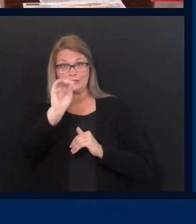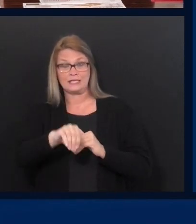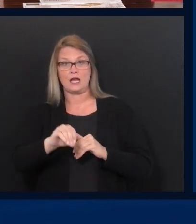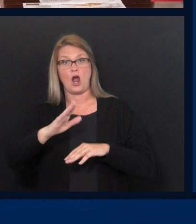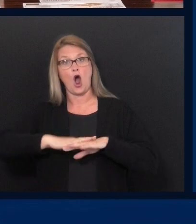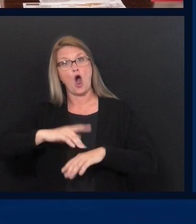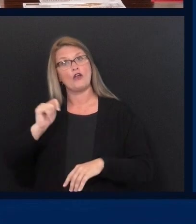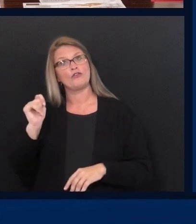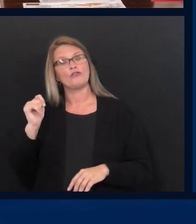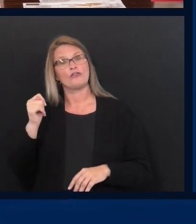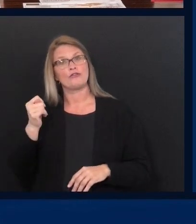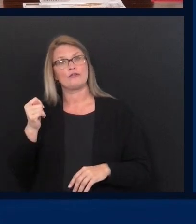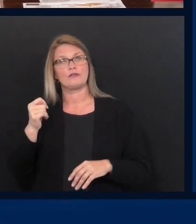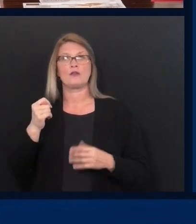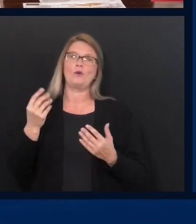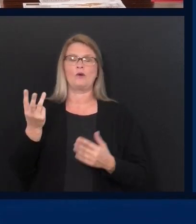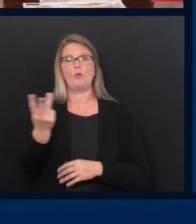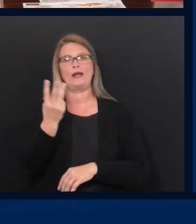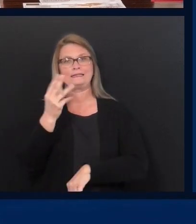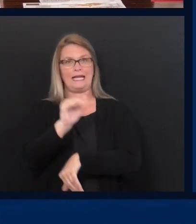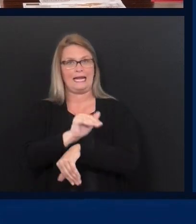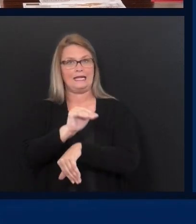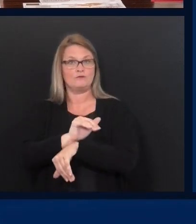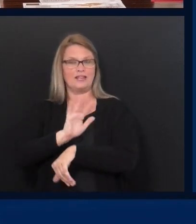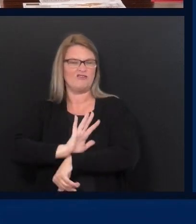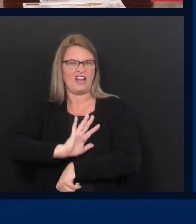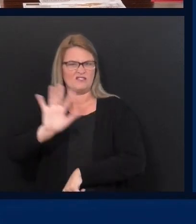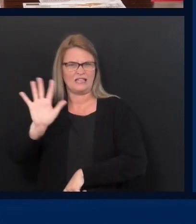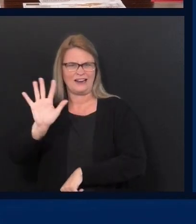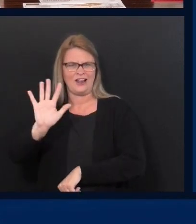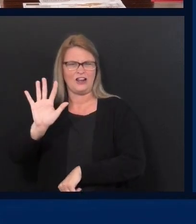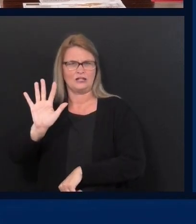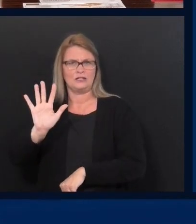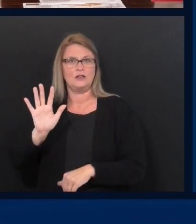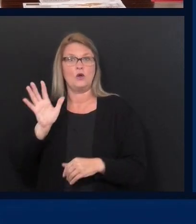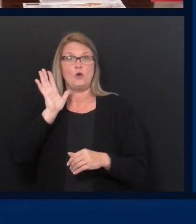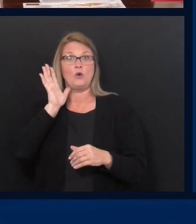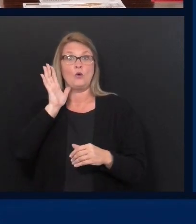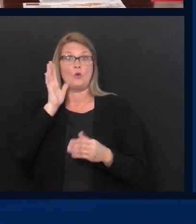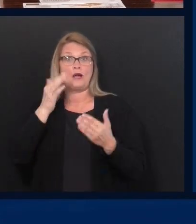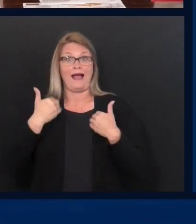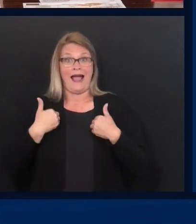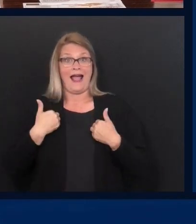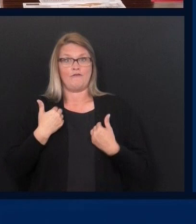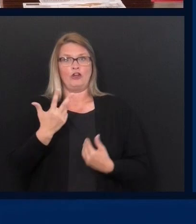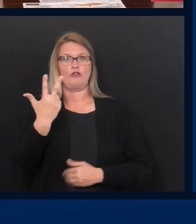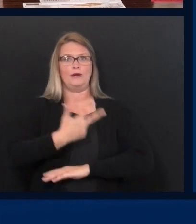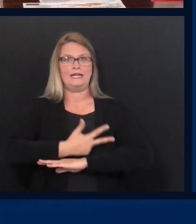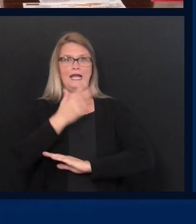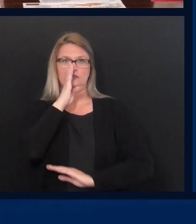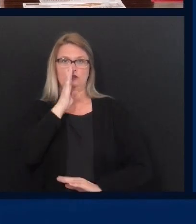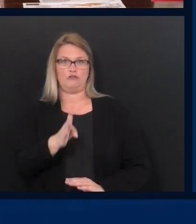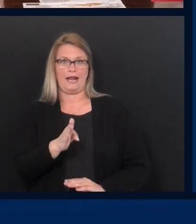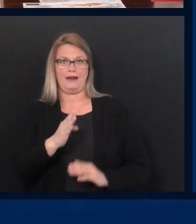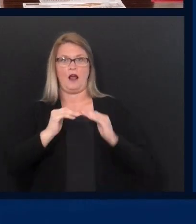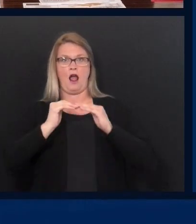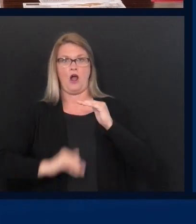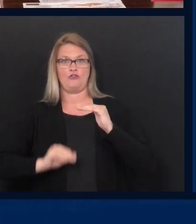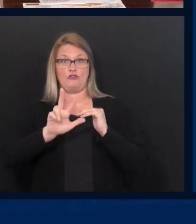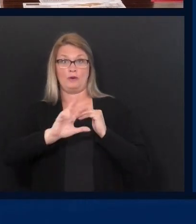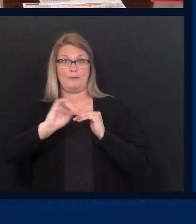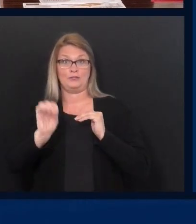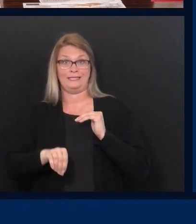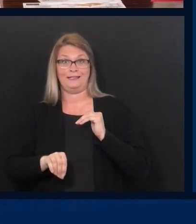Thursday, on Wednesday evening at 5 o'clock, we'll have our 3 days. And at that point in